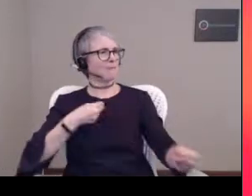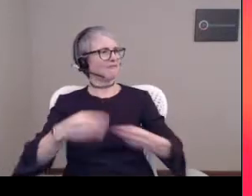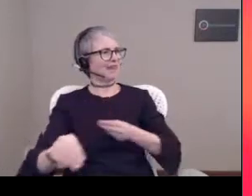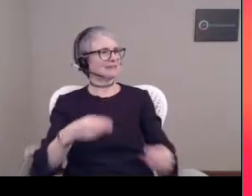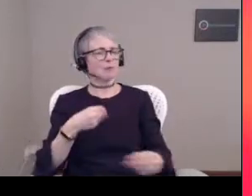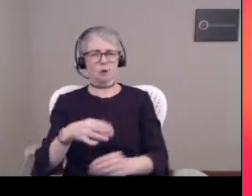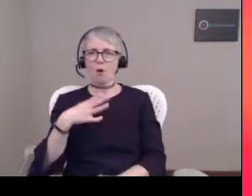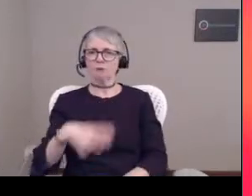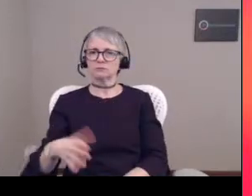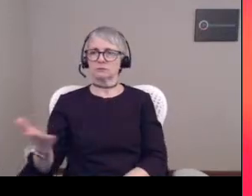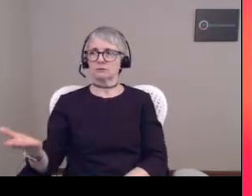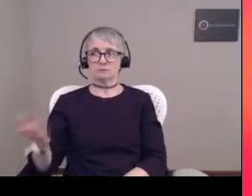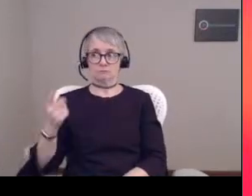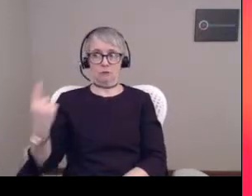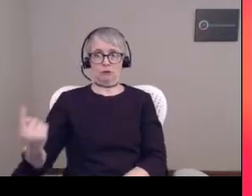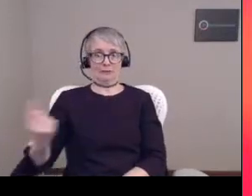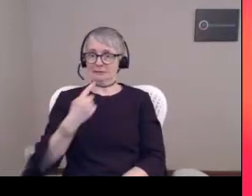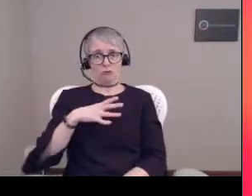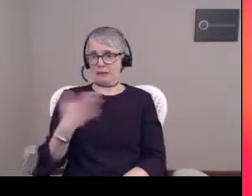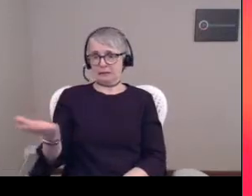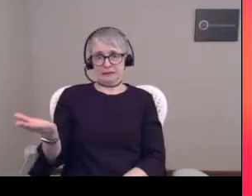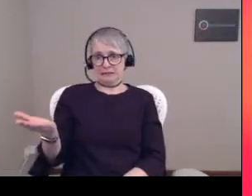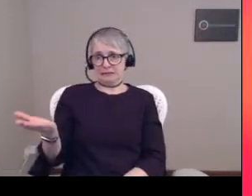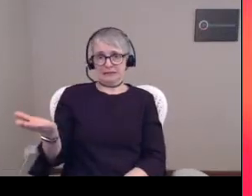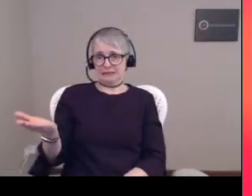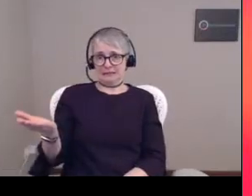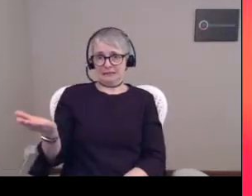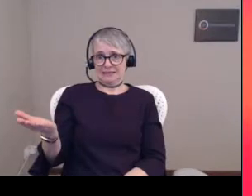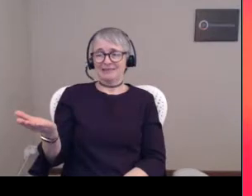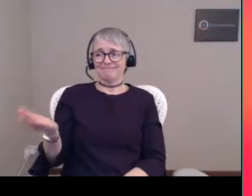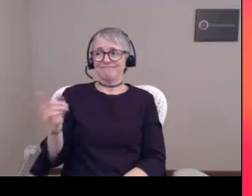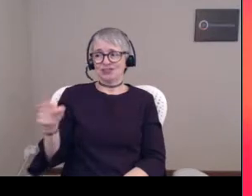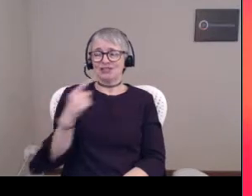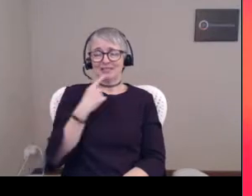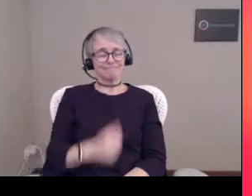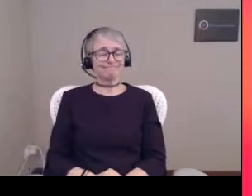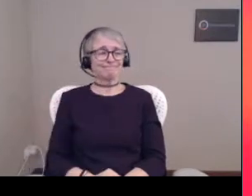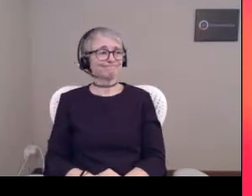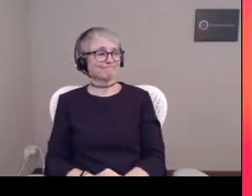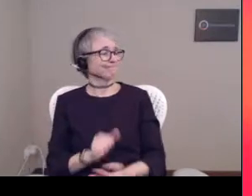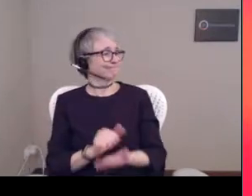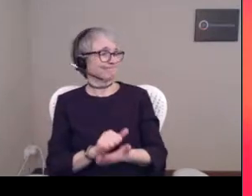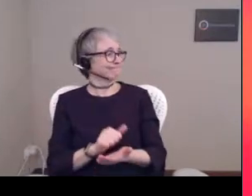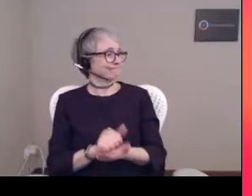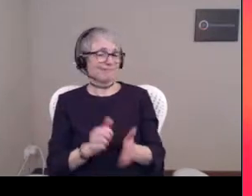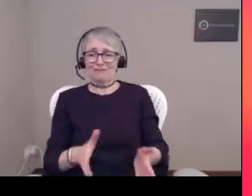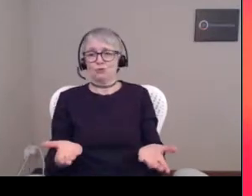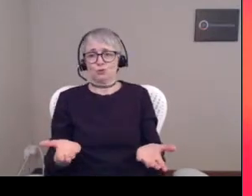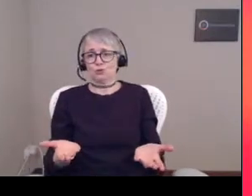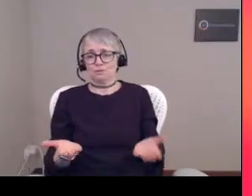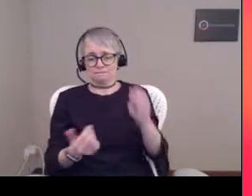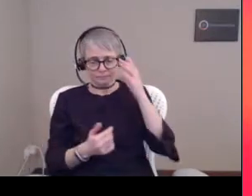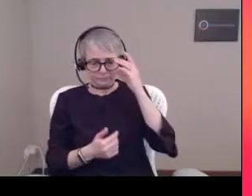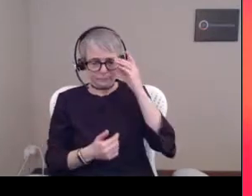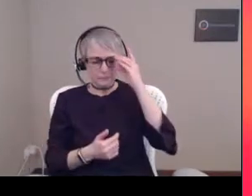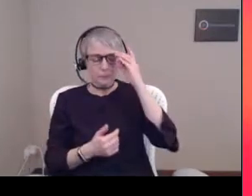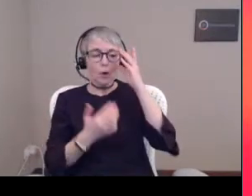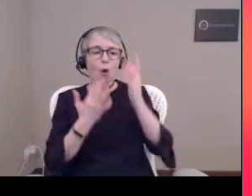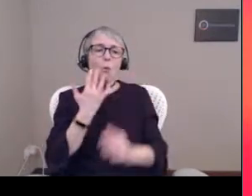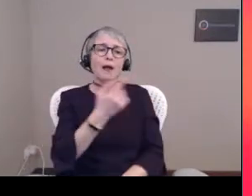that she's committed to, and it's something we need to follow through in. And so therefore, when people apply, there will